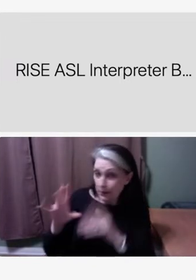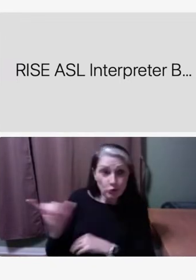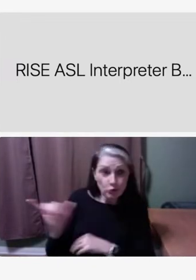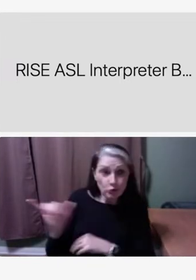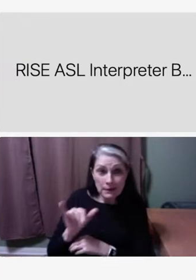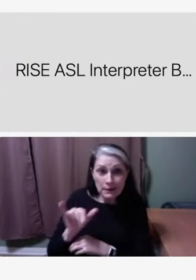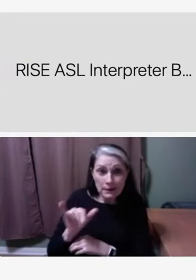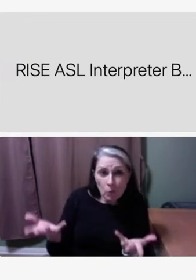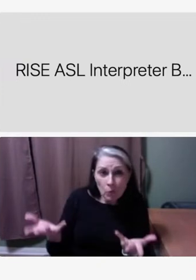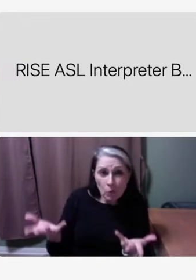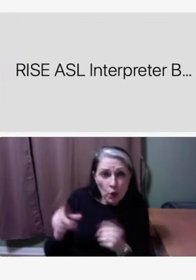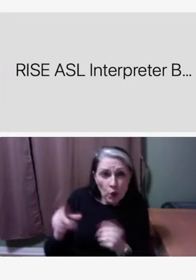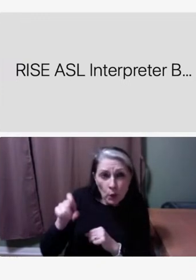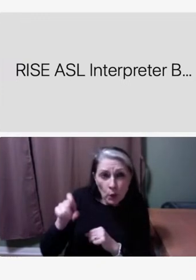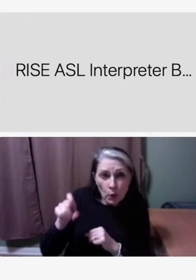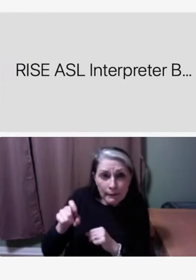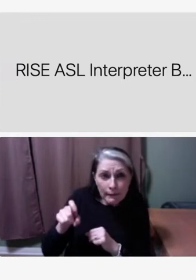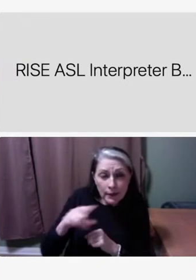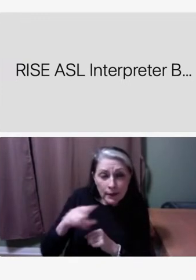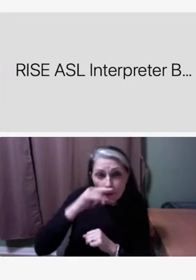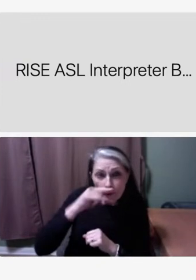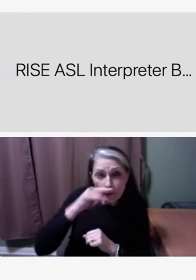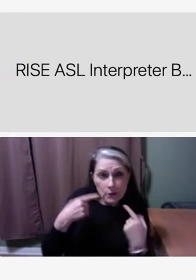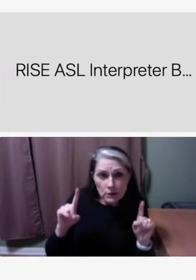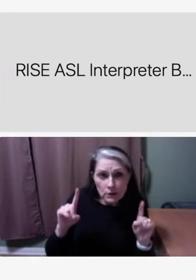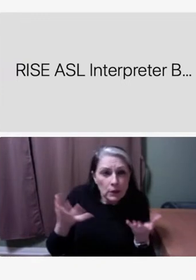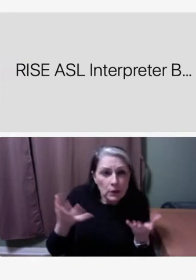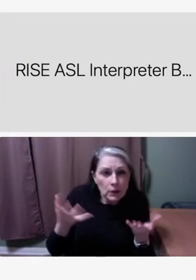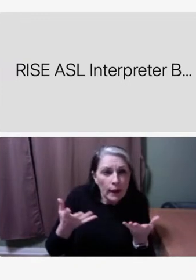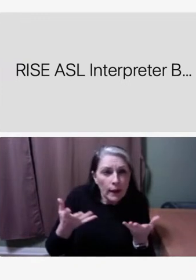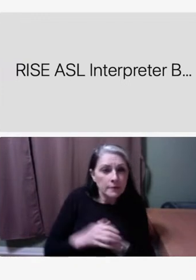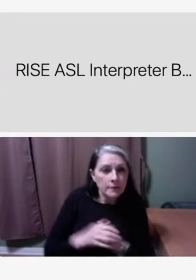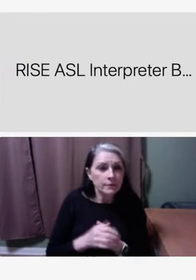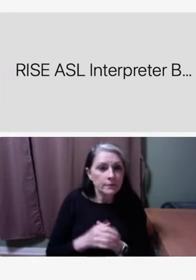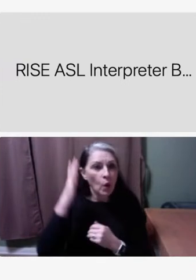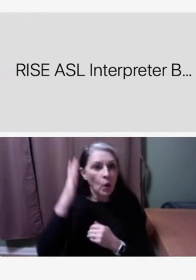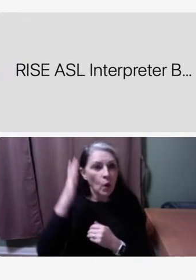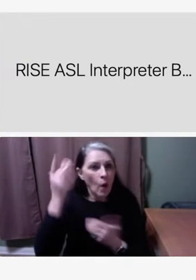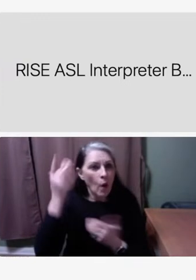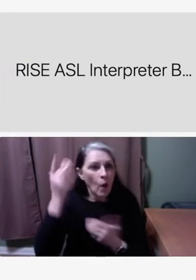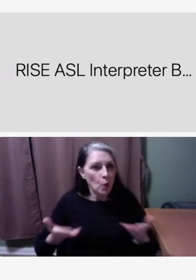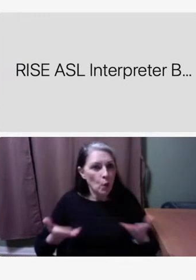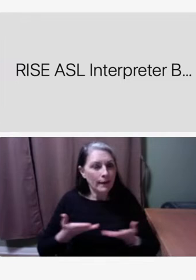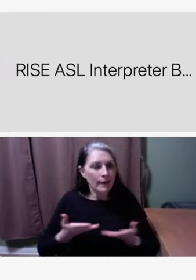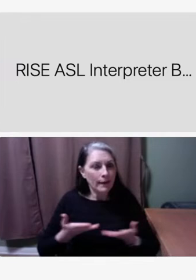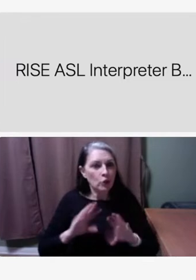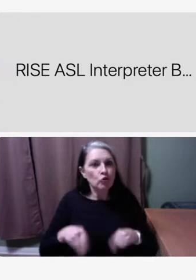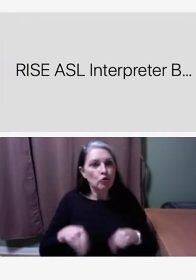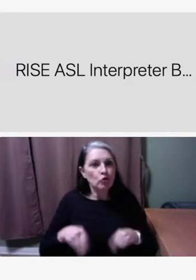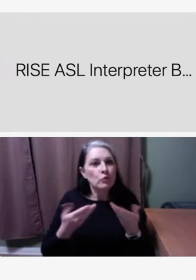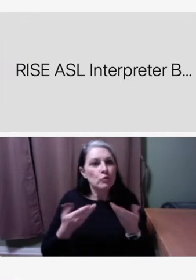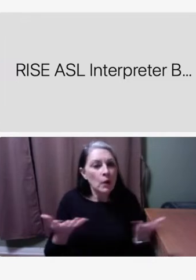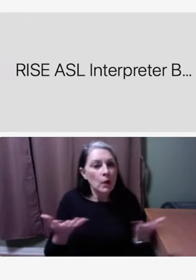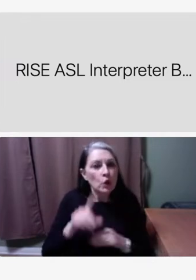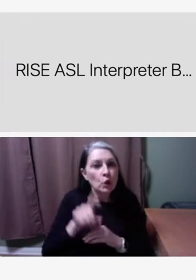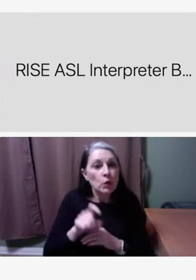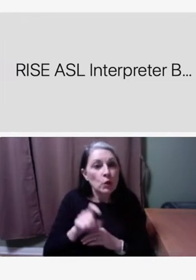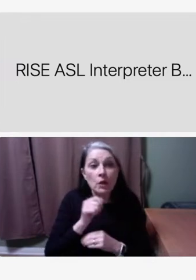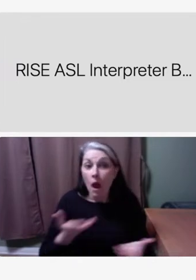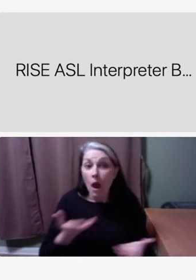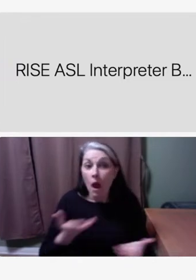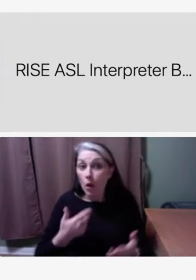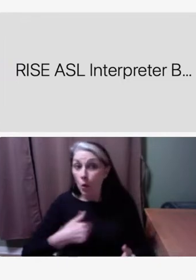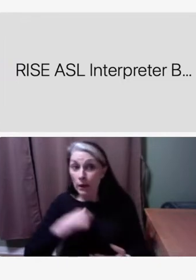for your kids to succeed? And that's why we're here. That's why we're here, to provide what you need, not what we think you need. So I appreciate